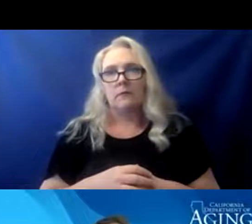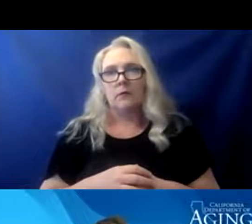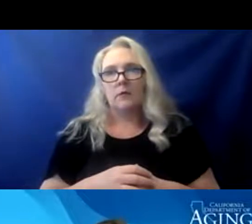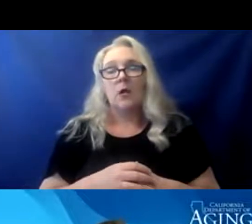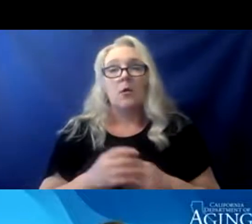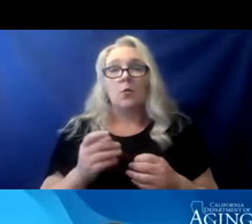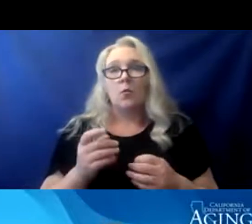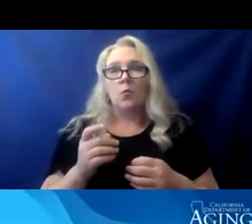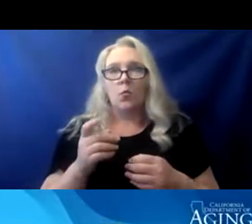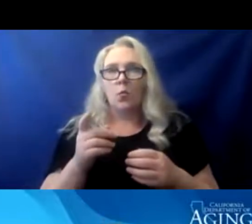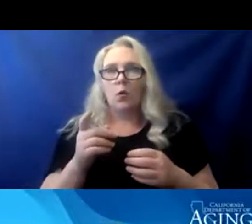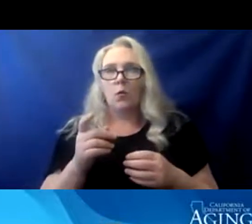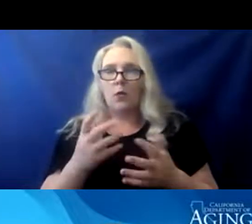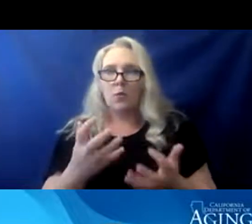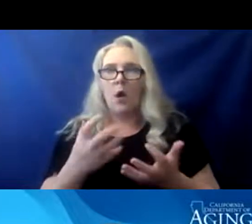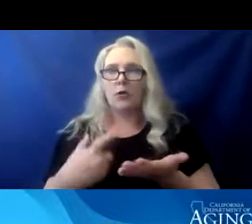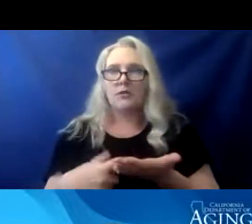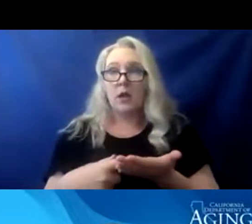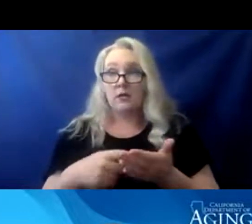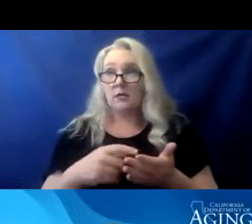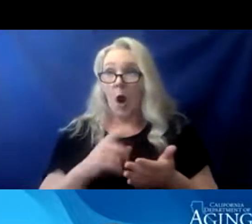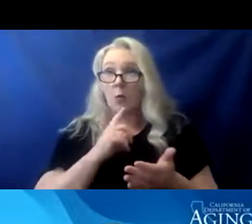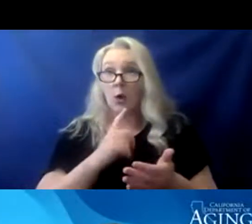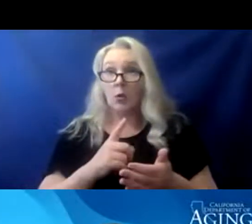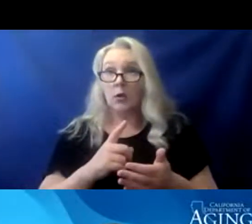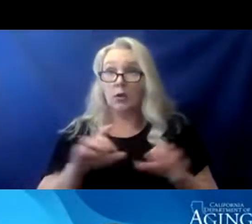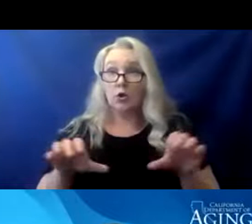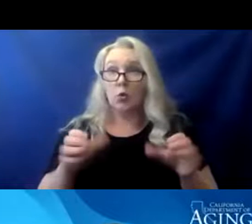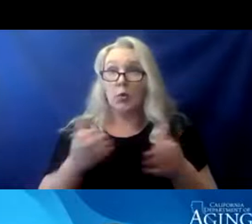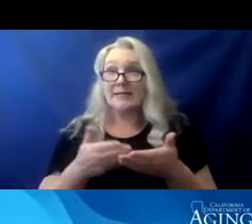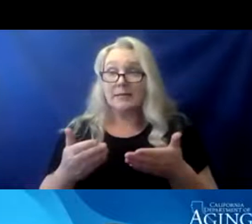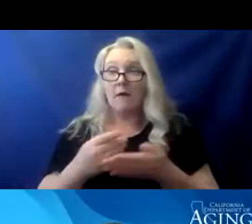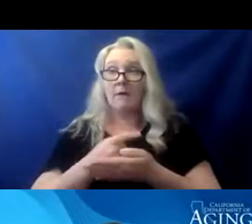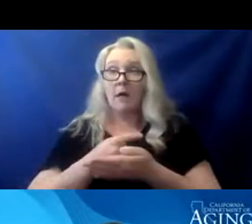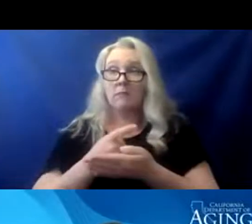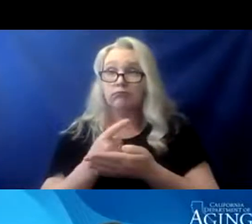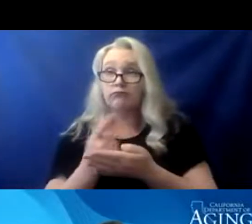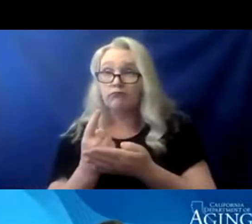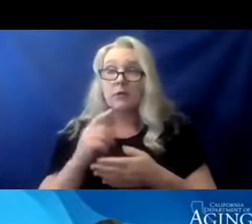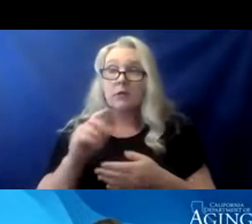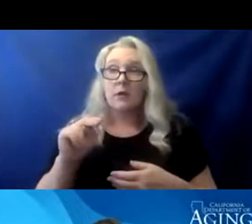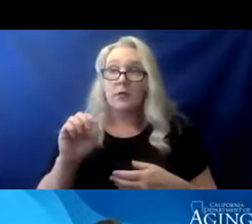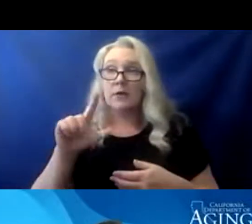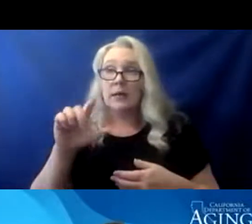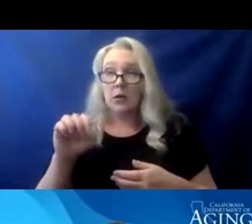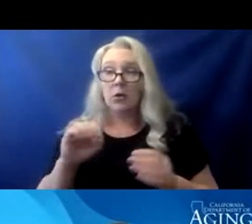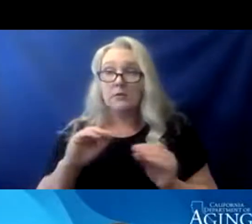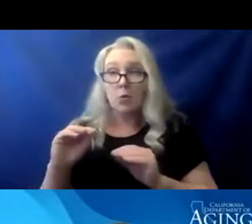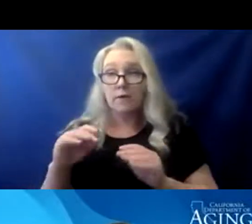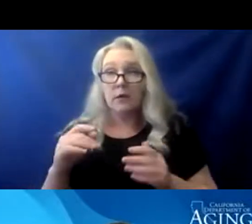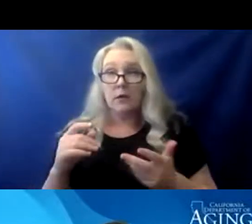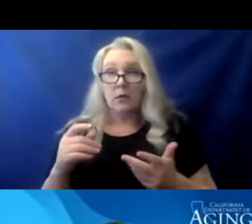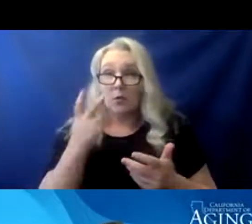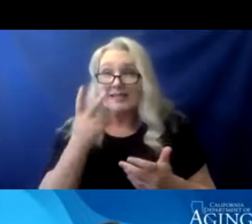needle? Or as Gretchen Malcolm from SCAN Foundation sometimes says, are the drivers driving towards the outcomes? Kieran mentioned